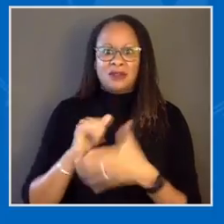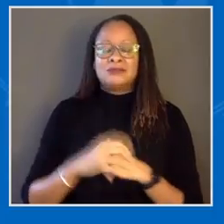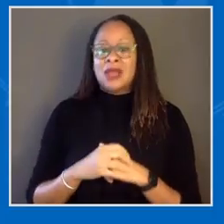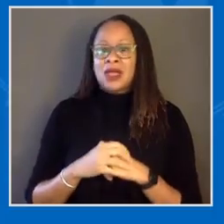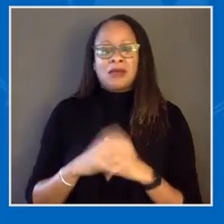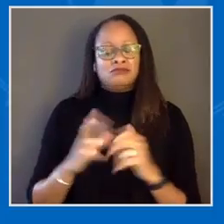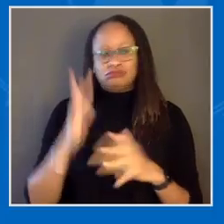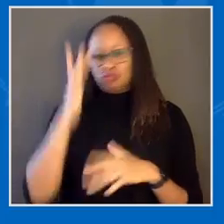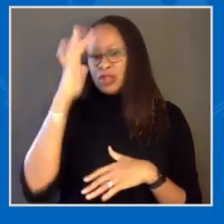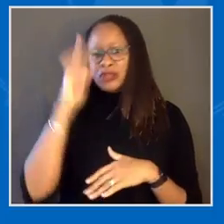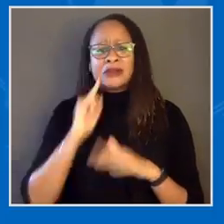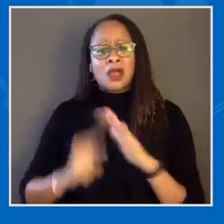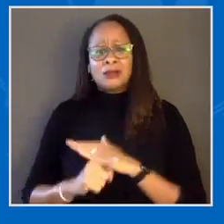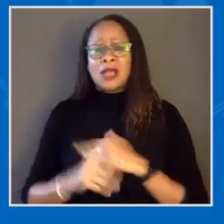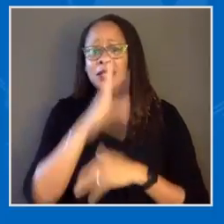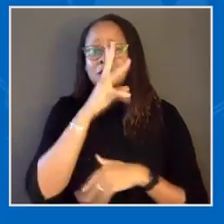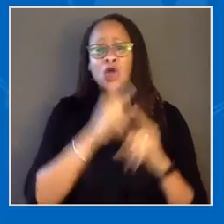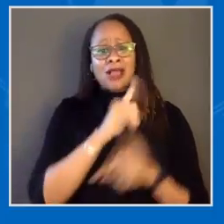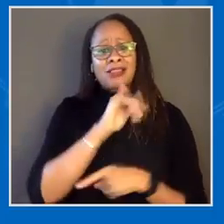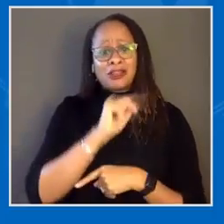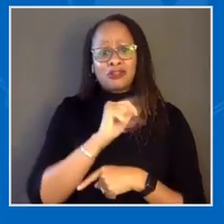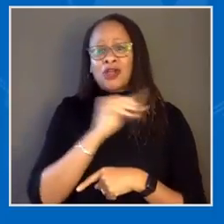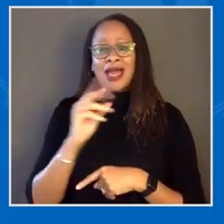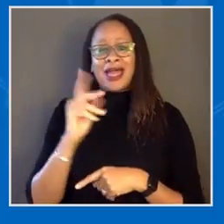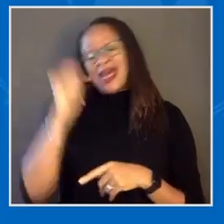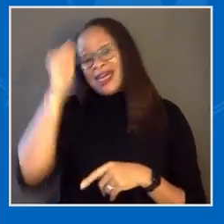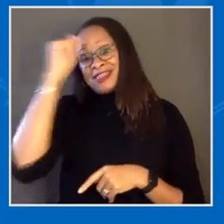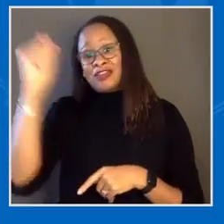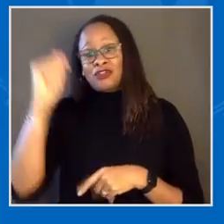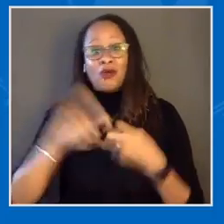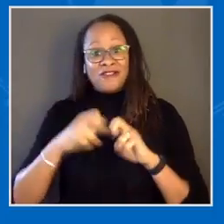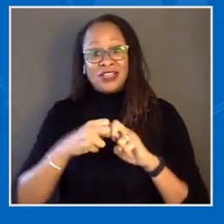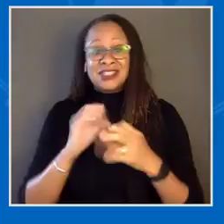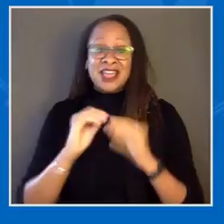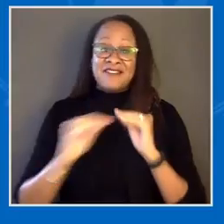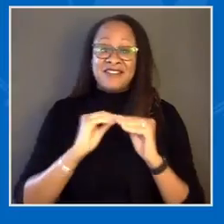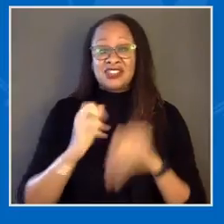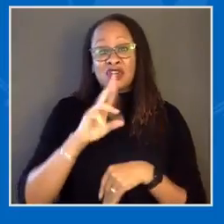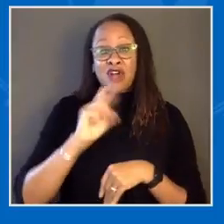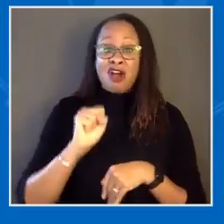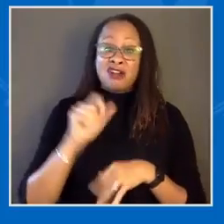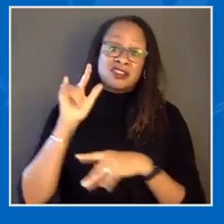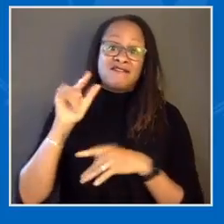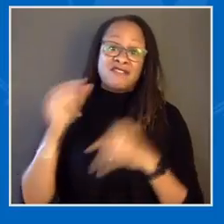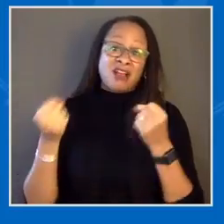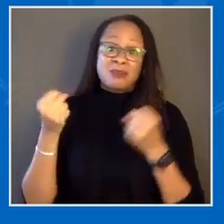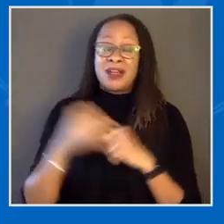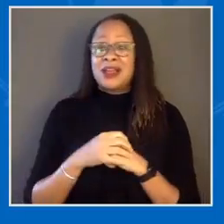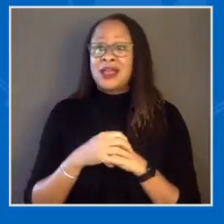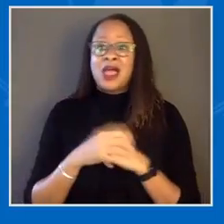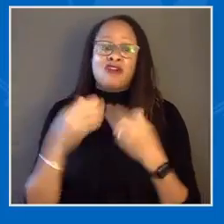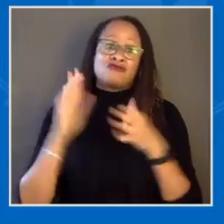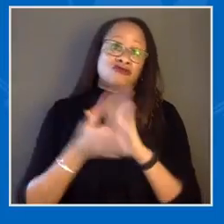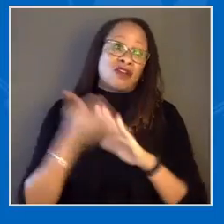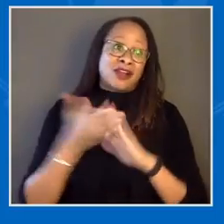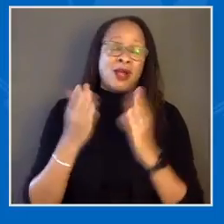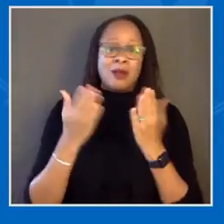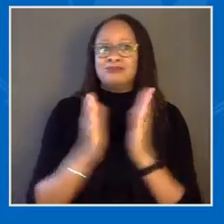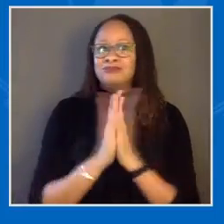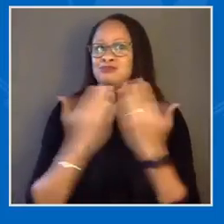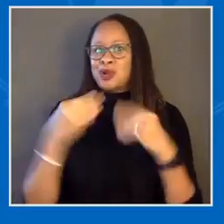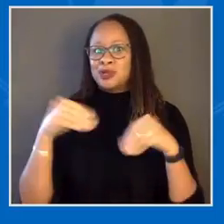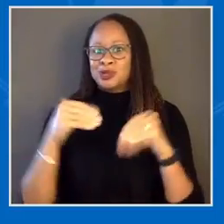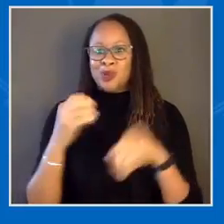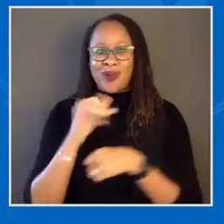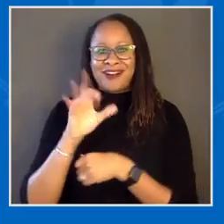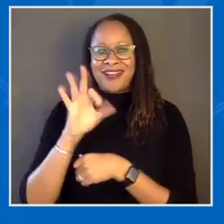can talk literature and theoretical physics, fixing cars, flying planes, running a bookstore cafe, all in a single